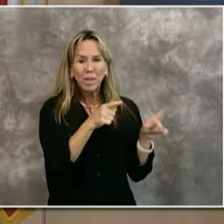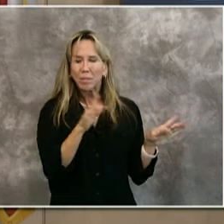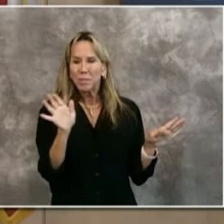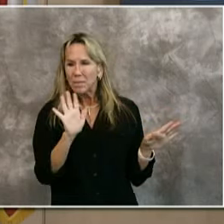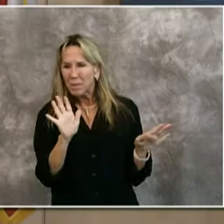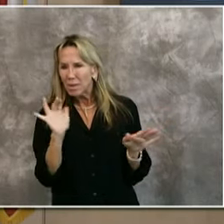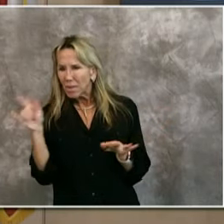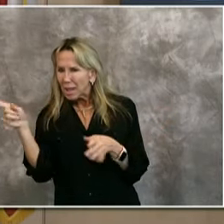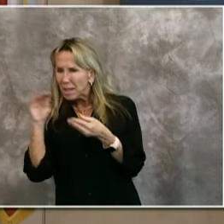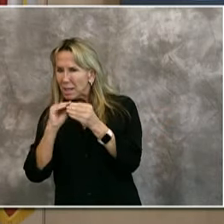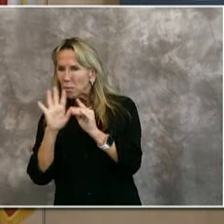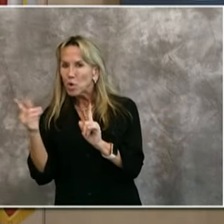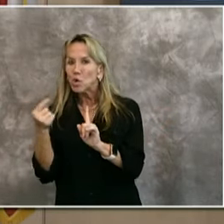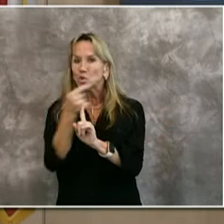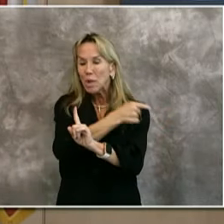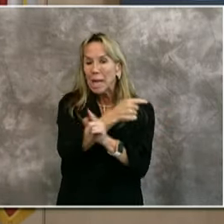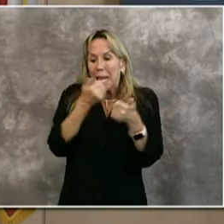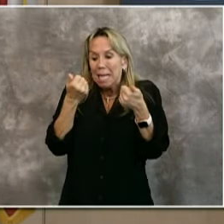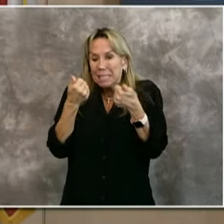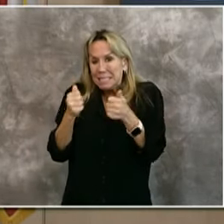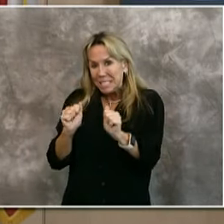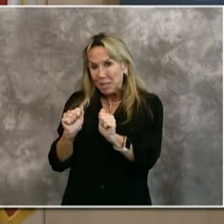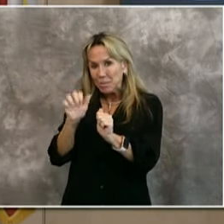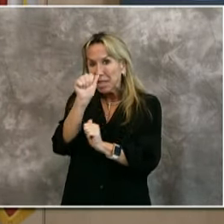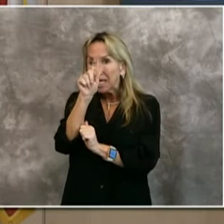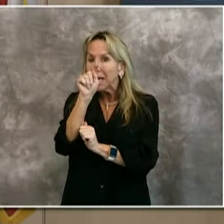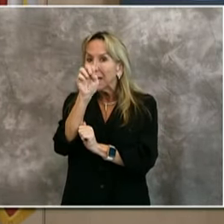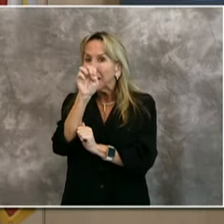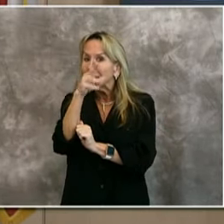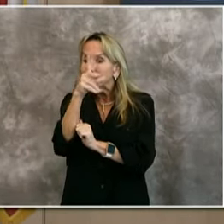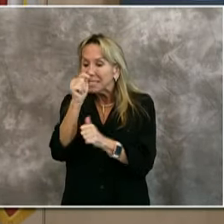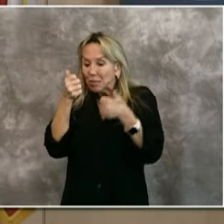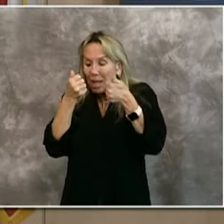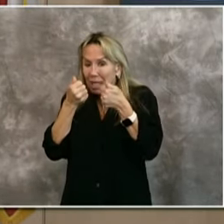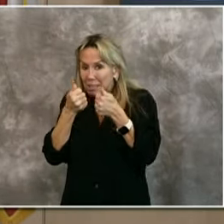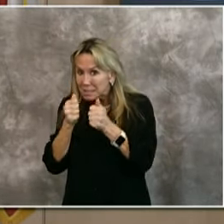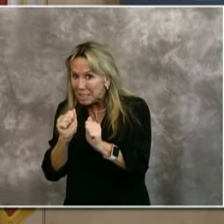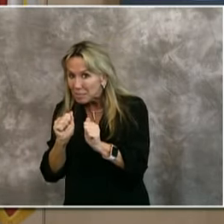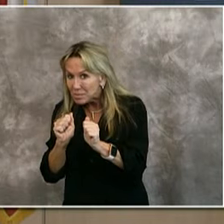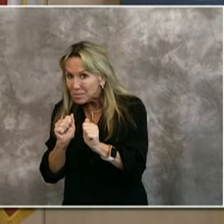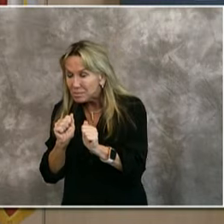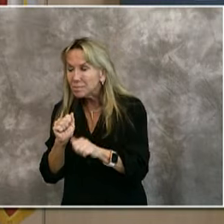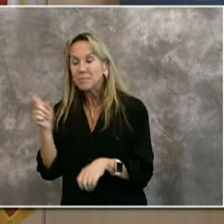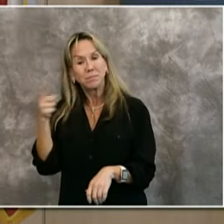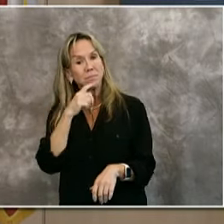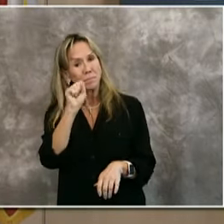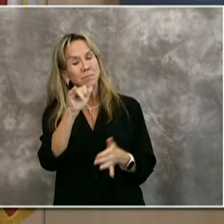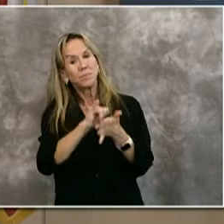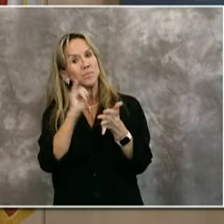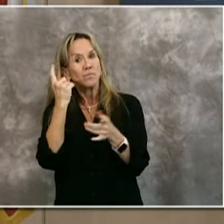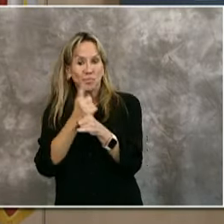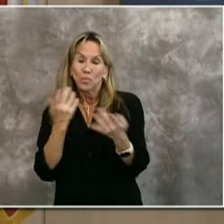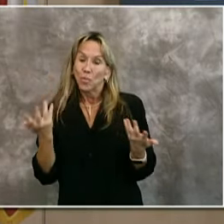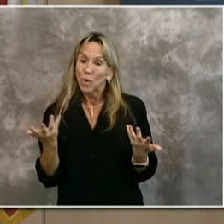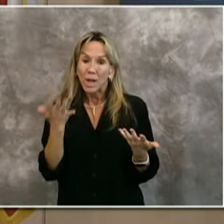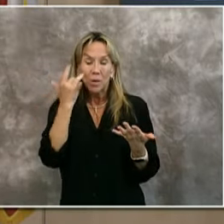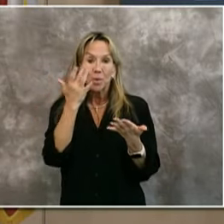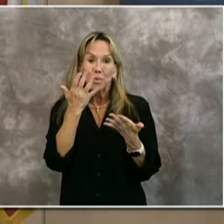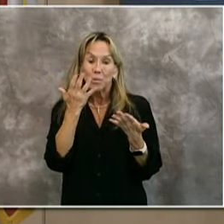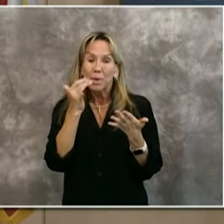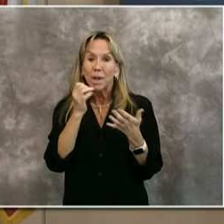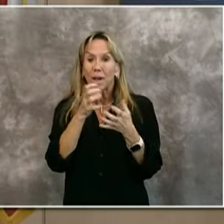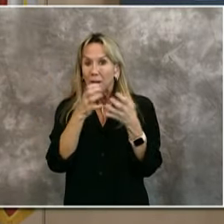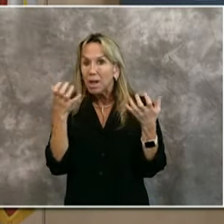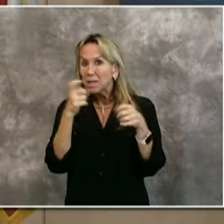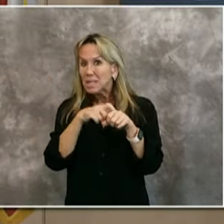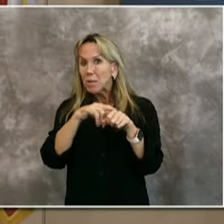just your tracer is attempting to call that person. That's correct, and we often find that information that we